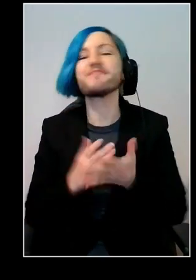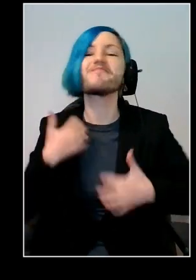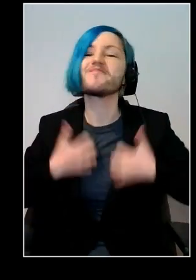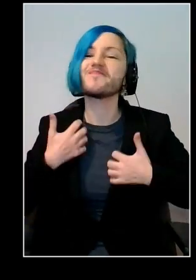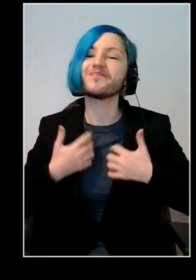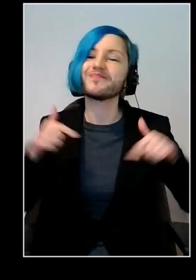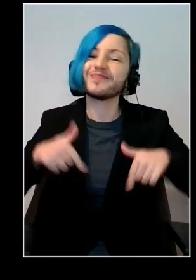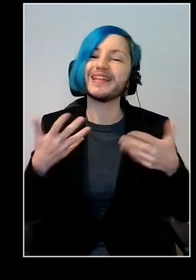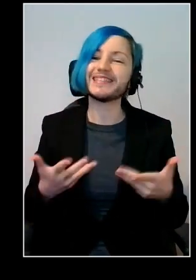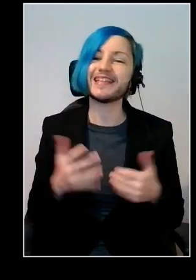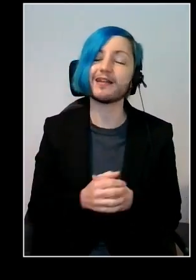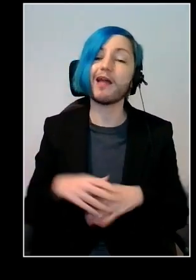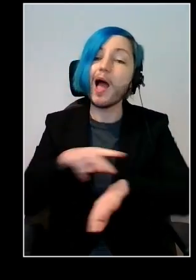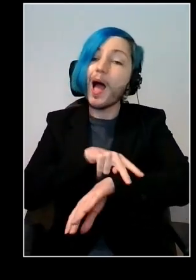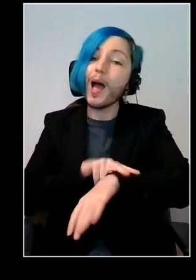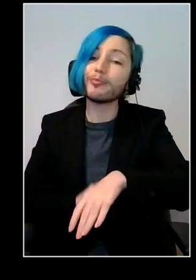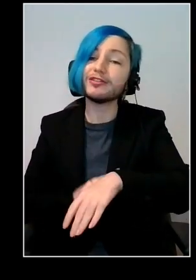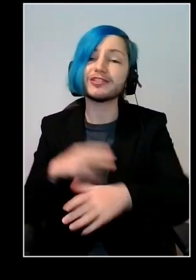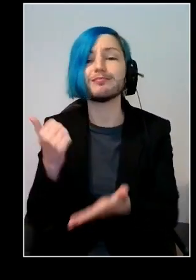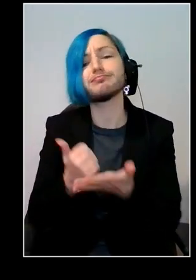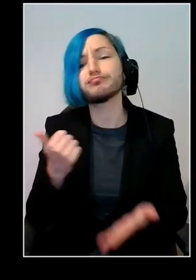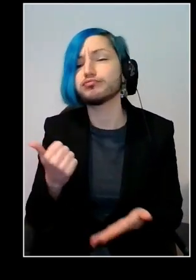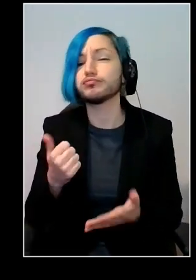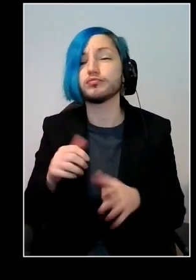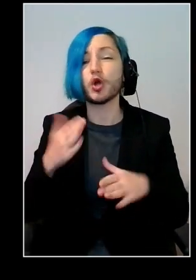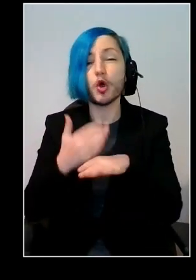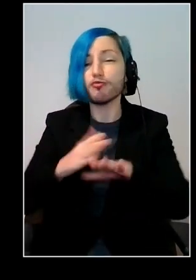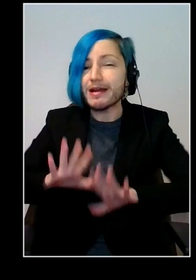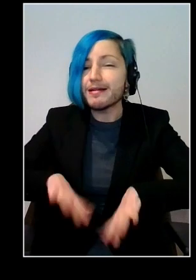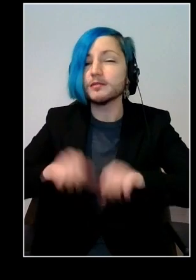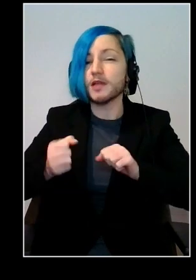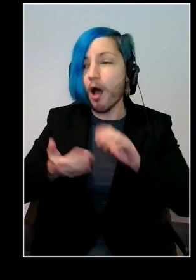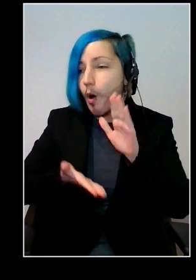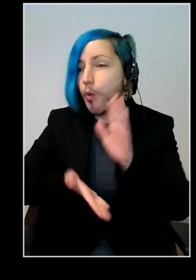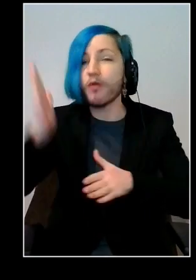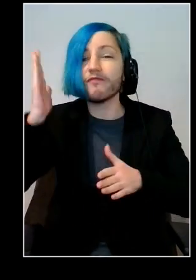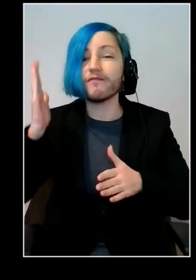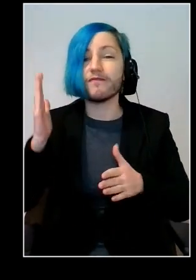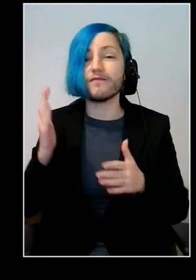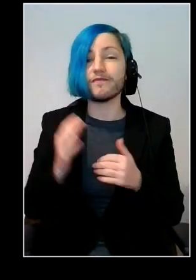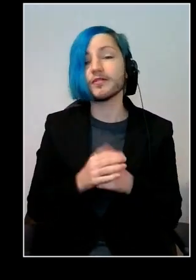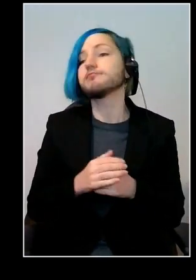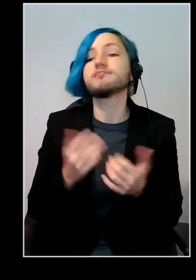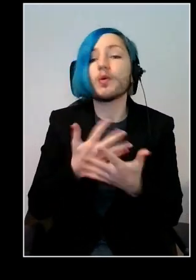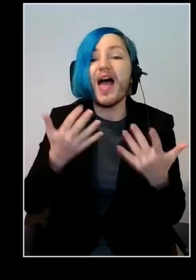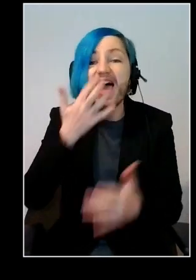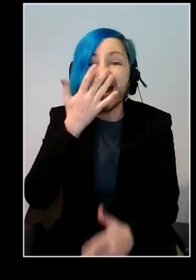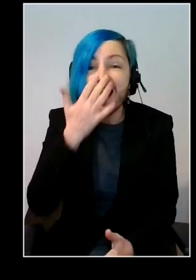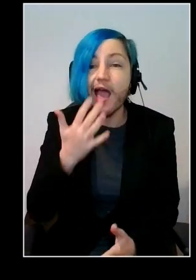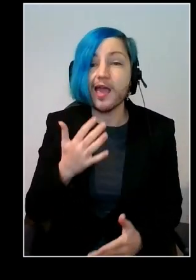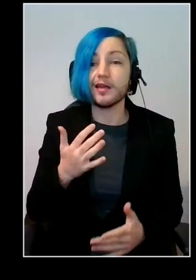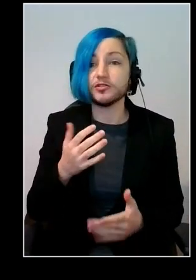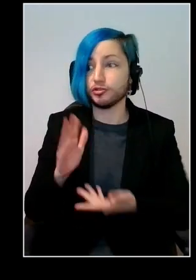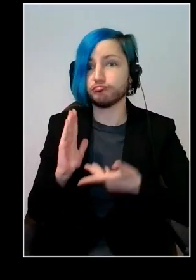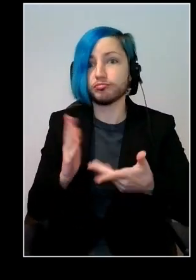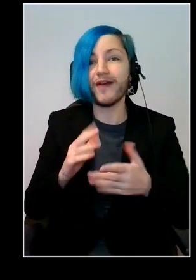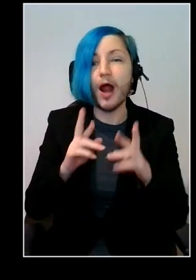are amazing. They rocket launch careers. They give people of any age hope and opportunity. And that's why I'm thrilled